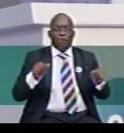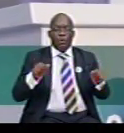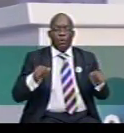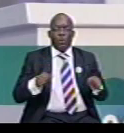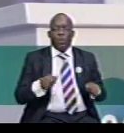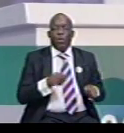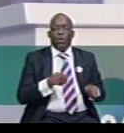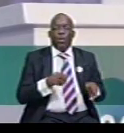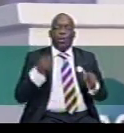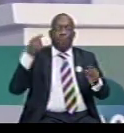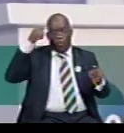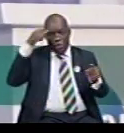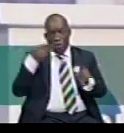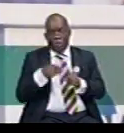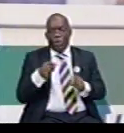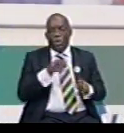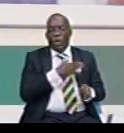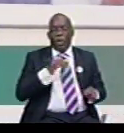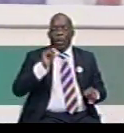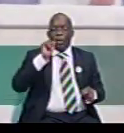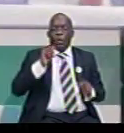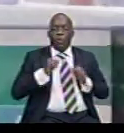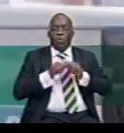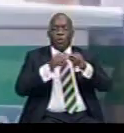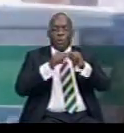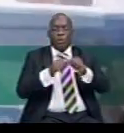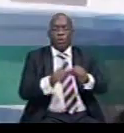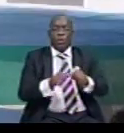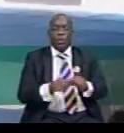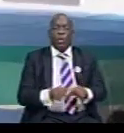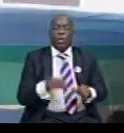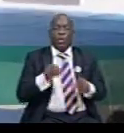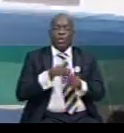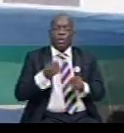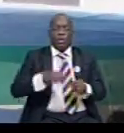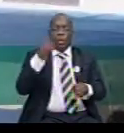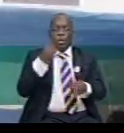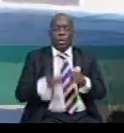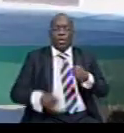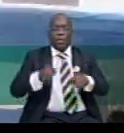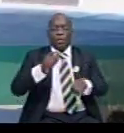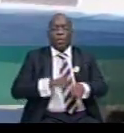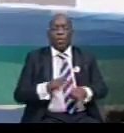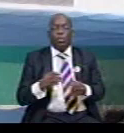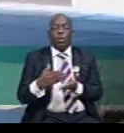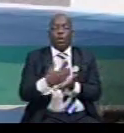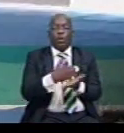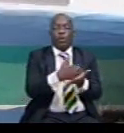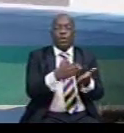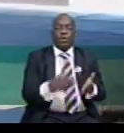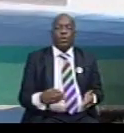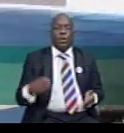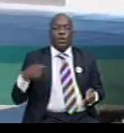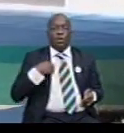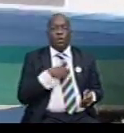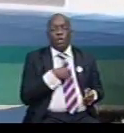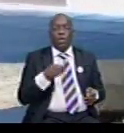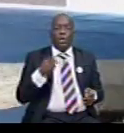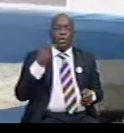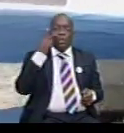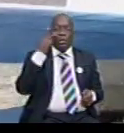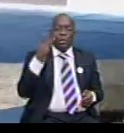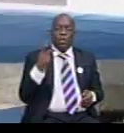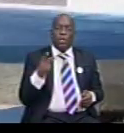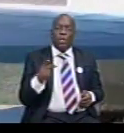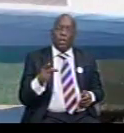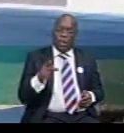perseverance in the end time harvest. We're looking at Matthew chapter 24,